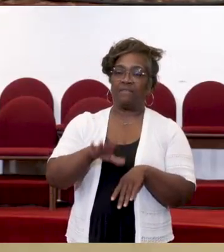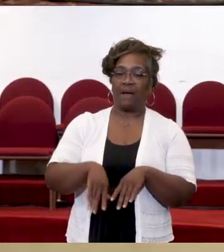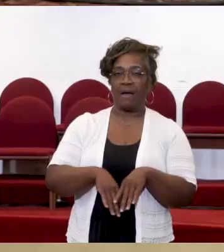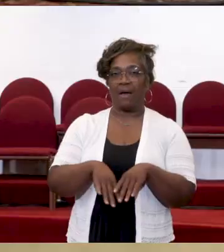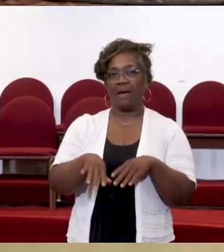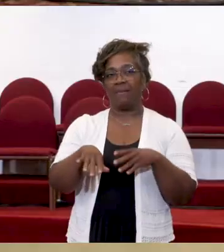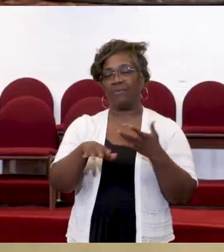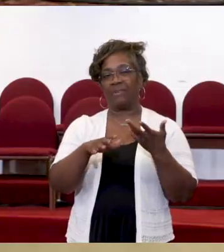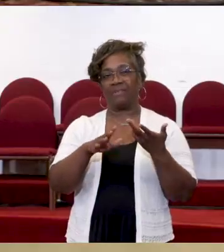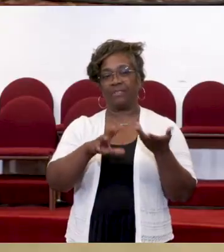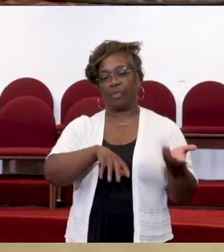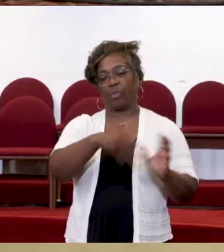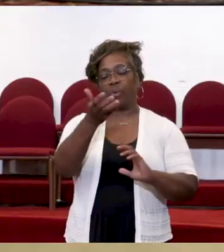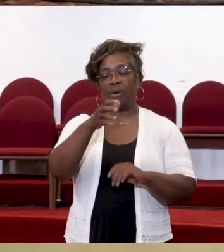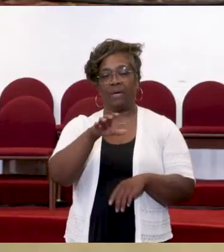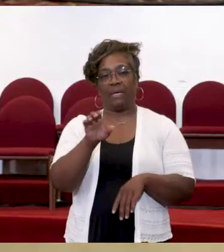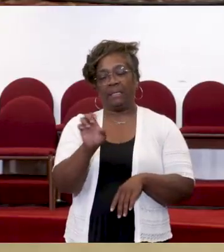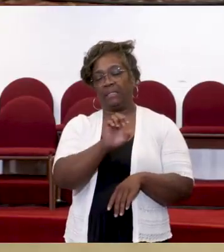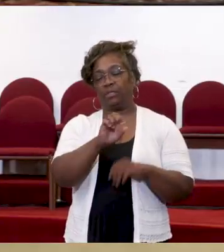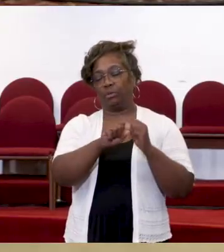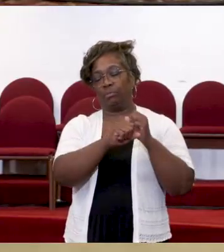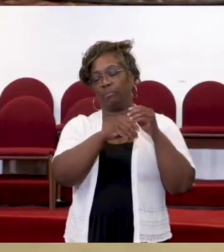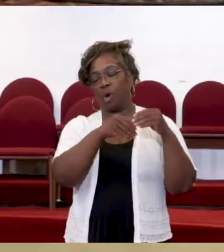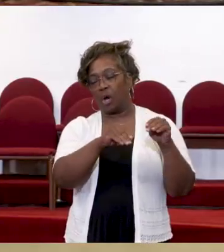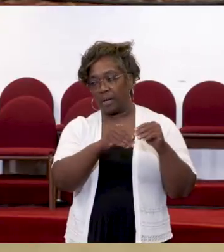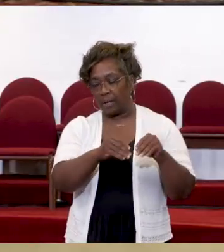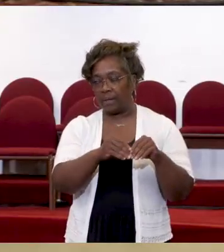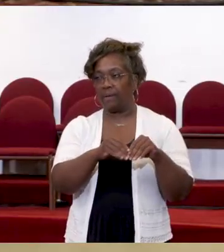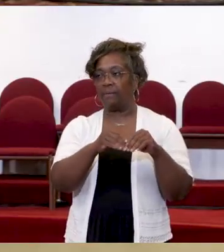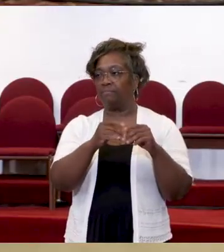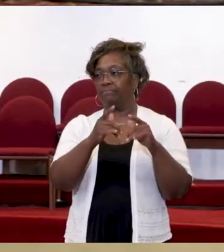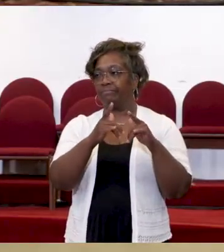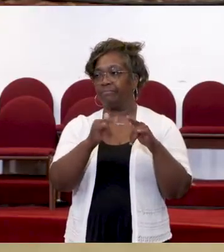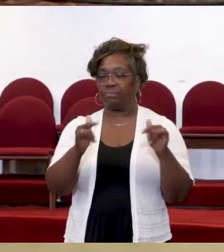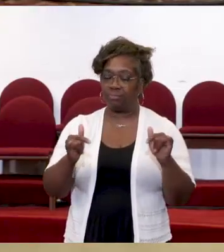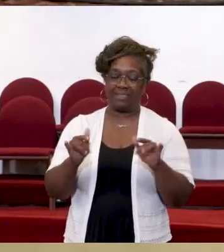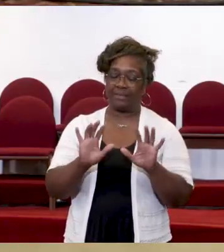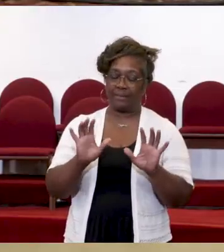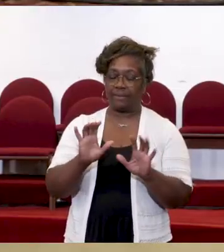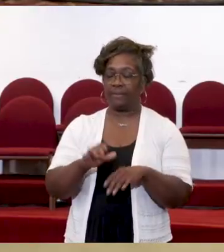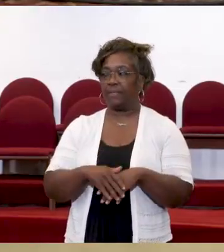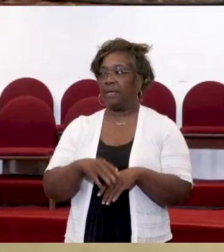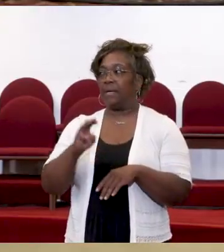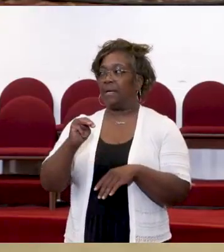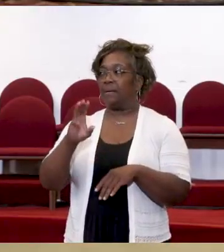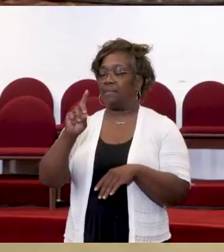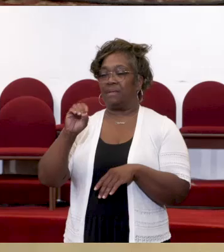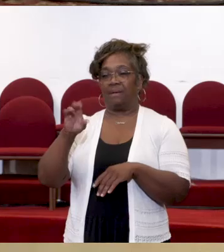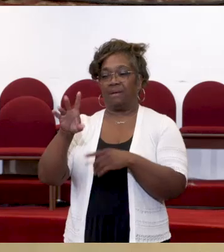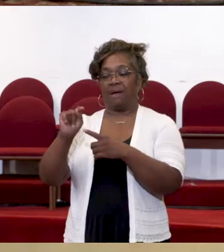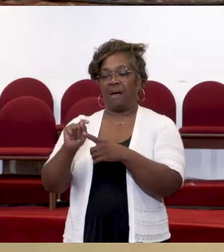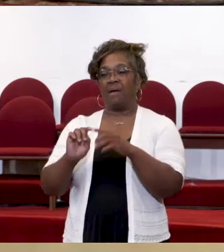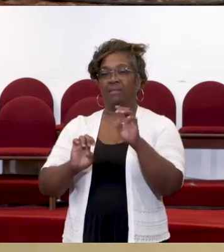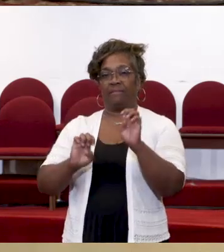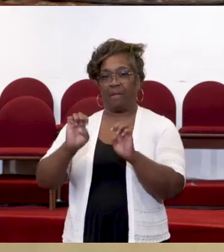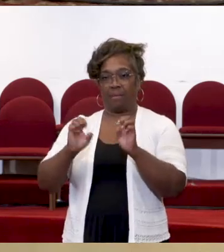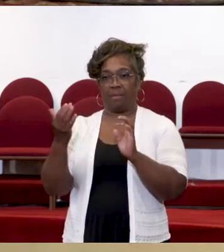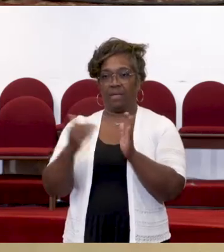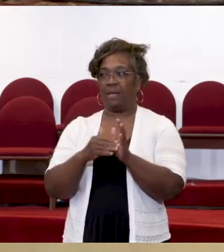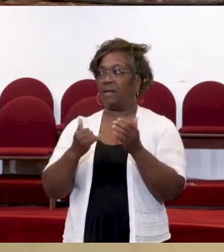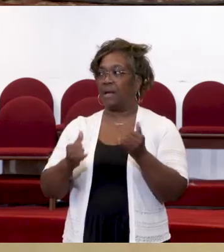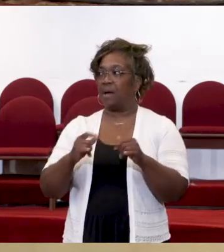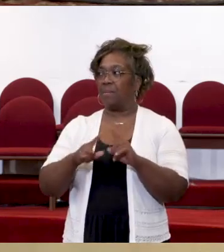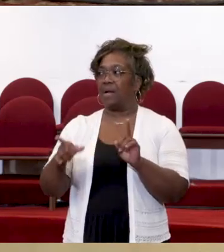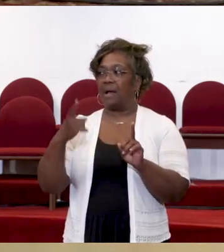everything coming into the area, would have done enormous damage to Greektown. And so MDOT is reevaluating now, but I think you're going to